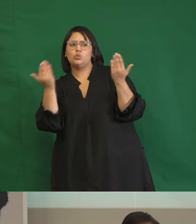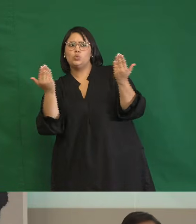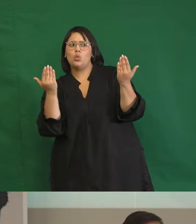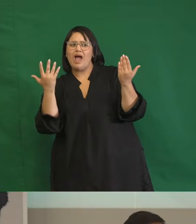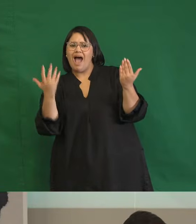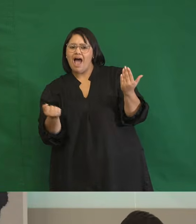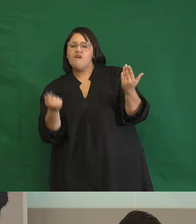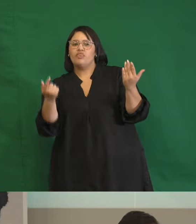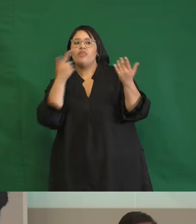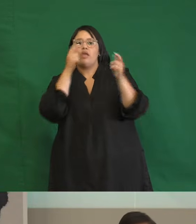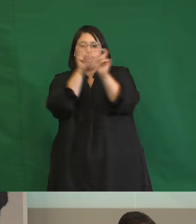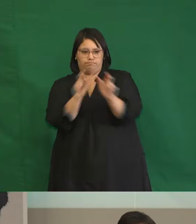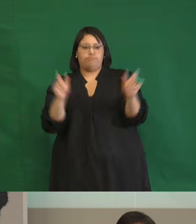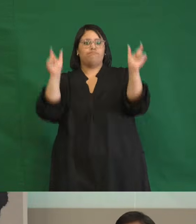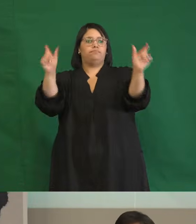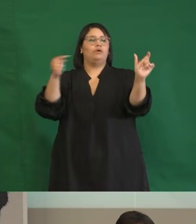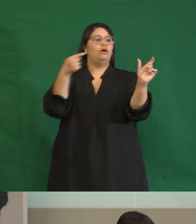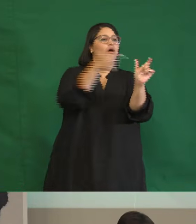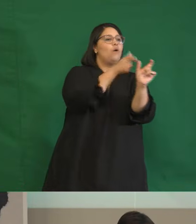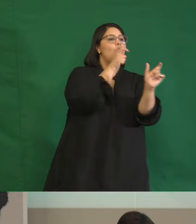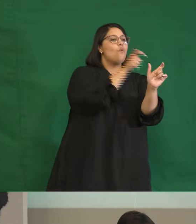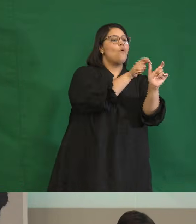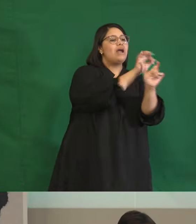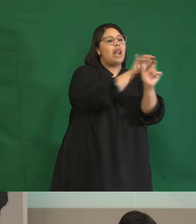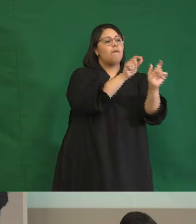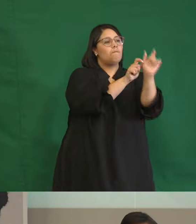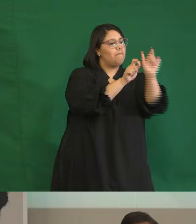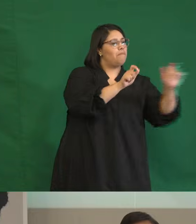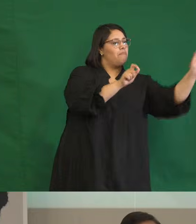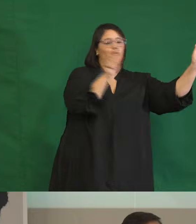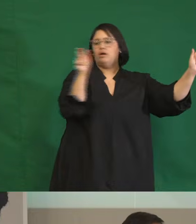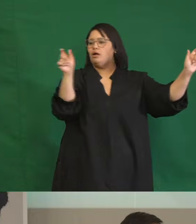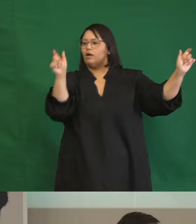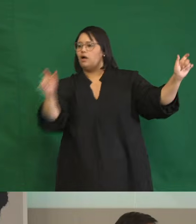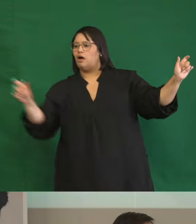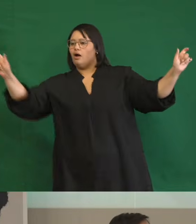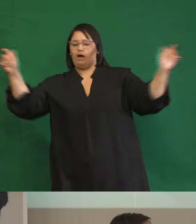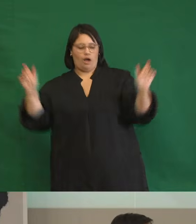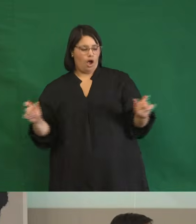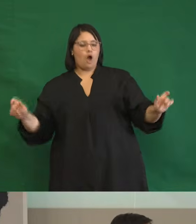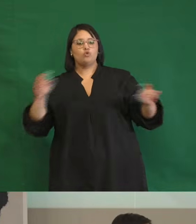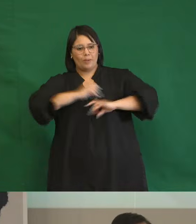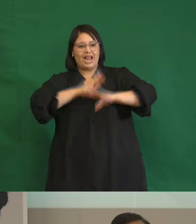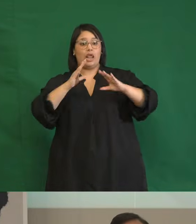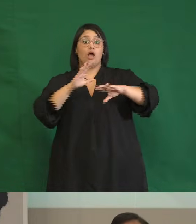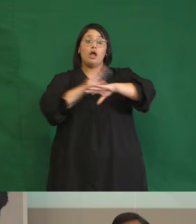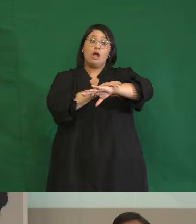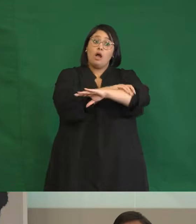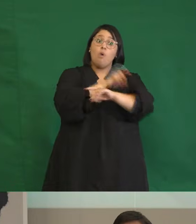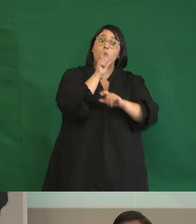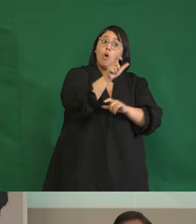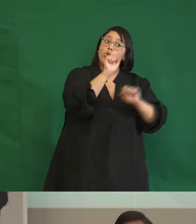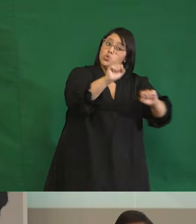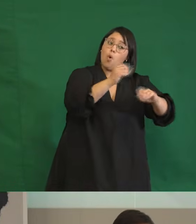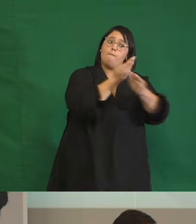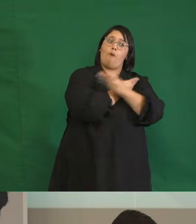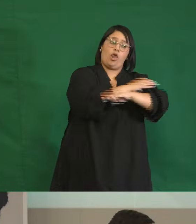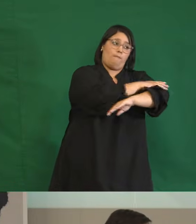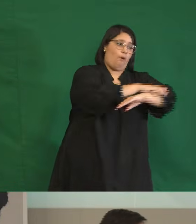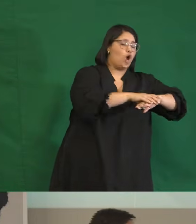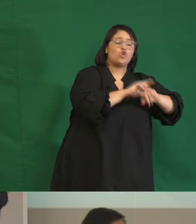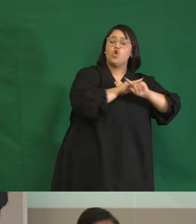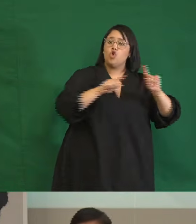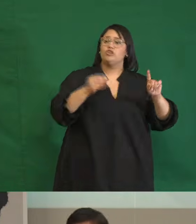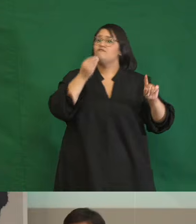the superordinates were added directly from the word net to make clear that this is the body part and not the food